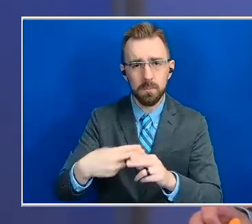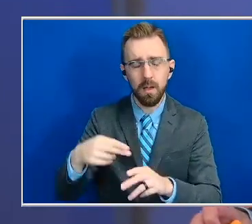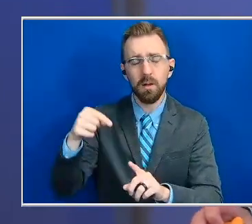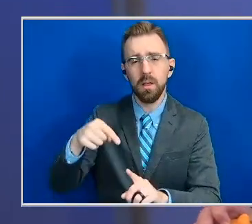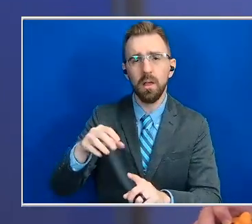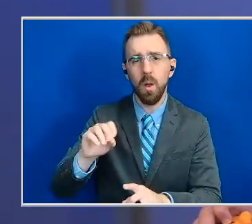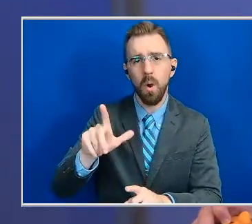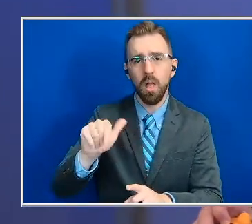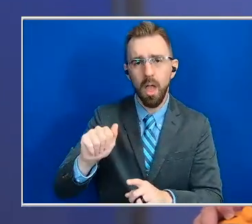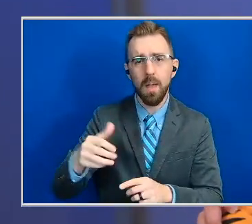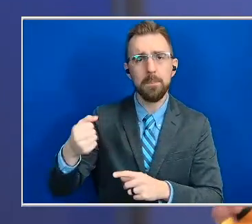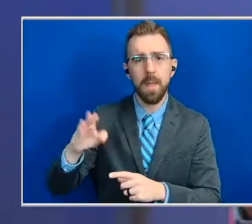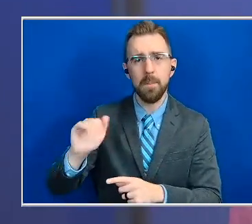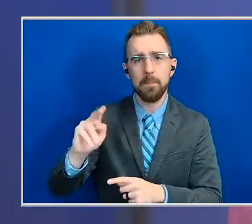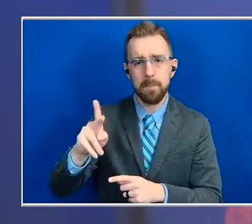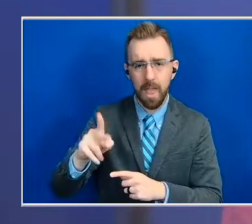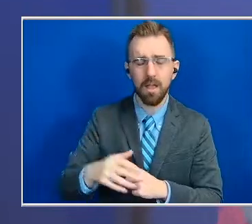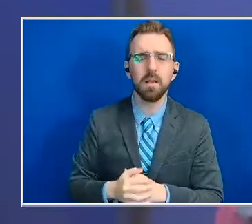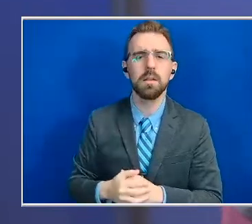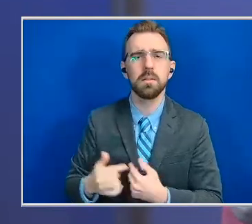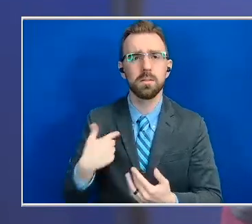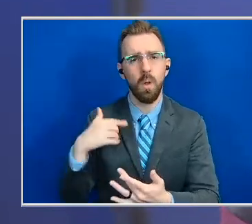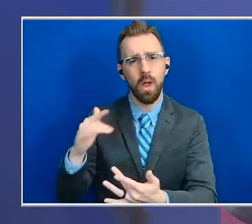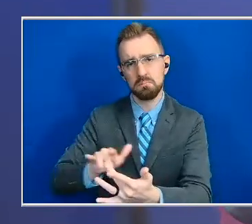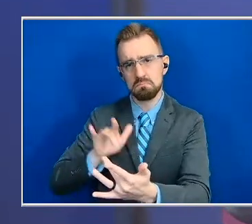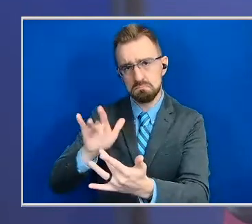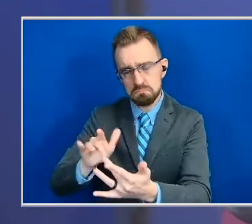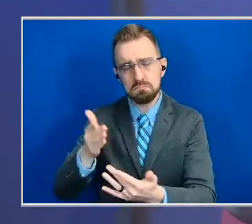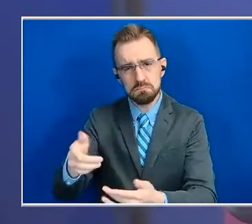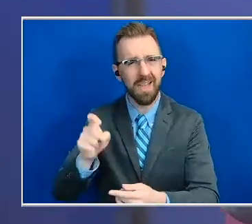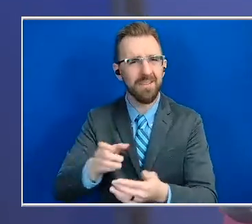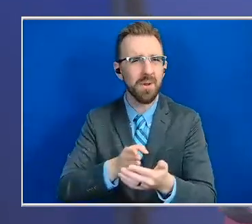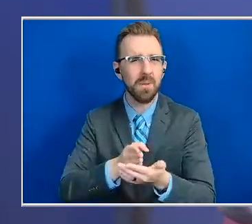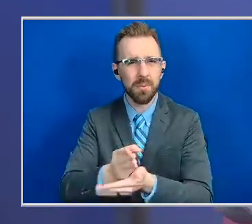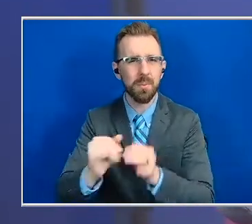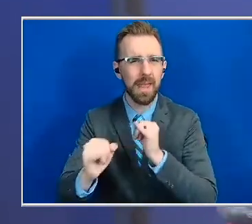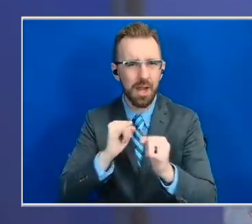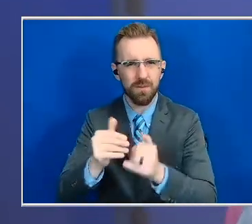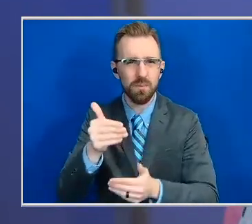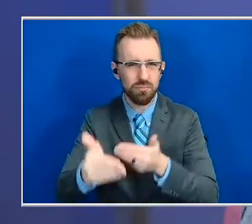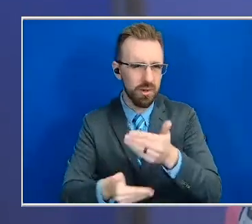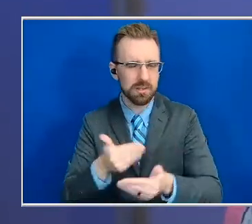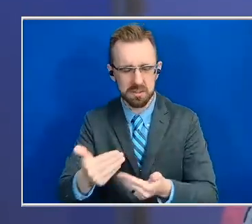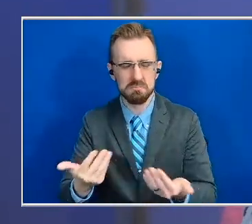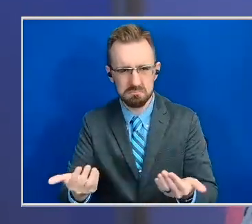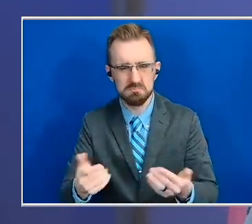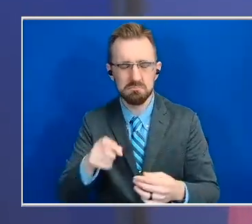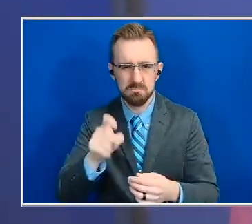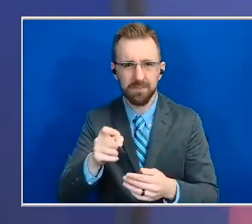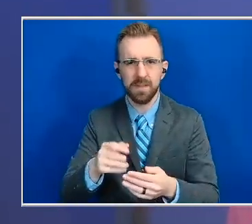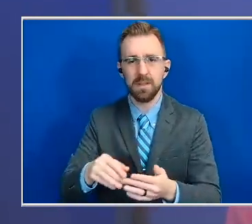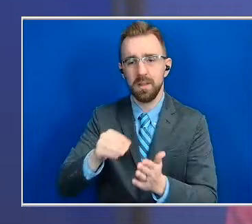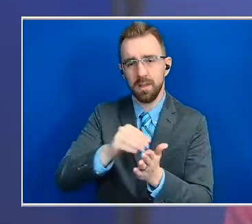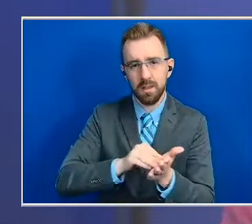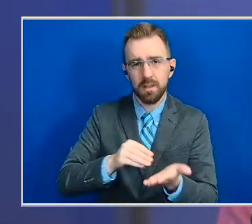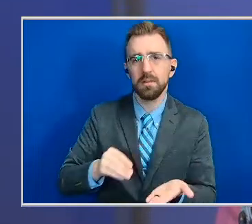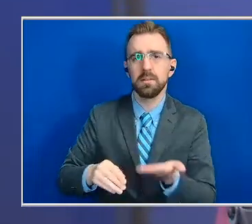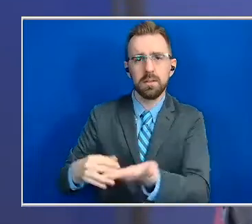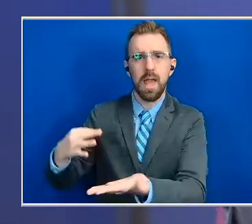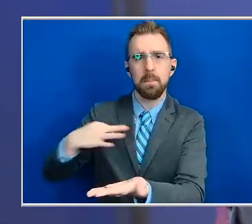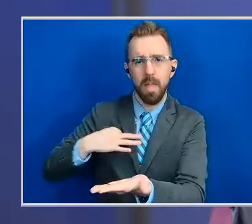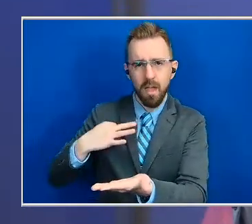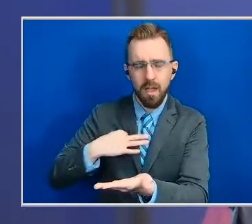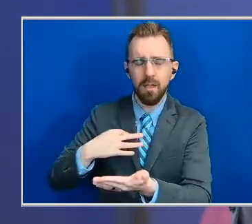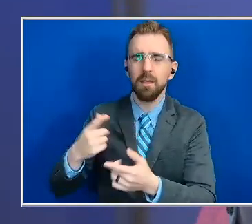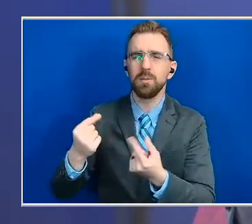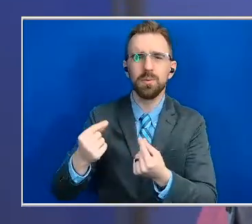Bank. So I reached out to them. You have to go through an interview process. You have to submit an application, do some blood